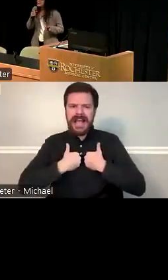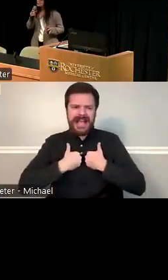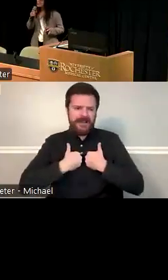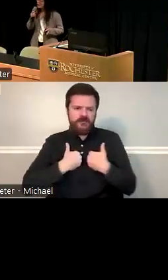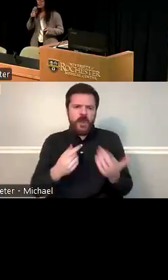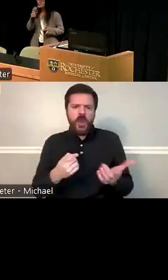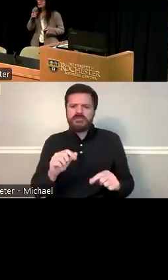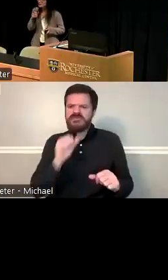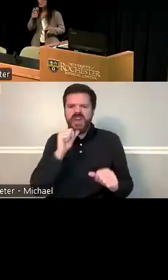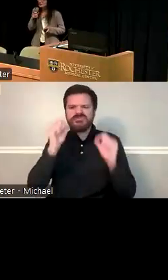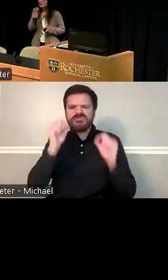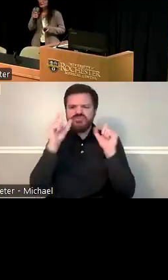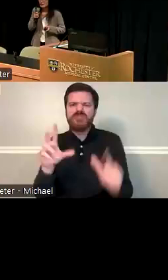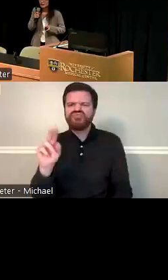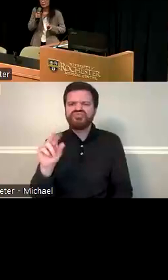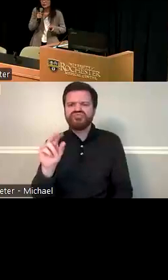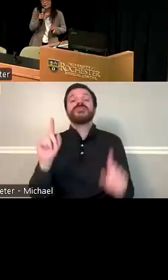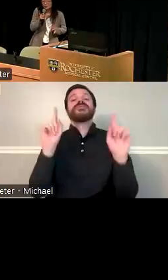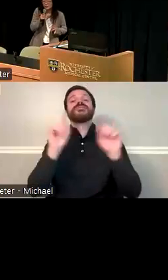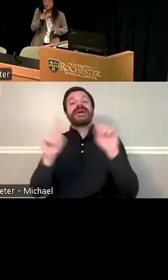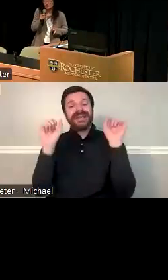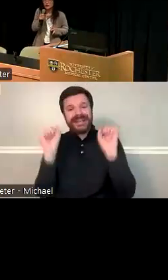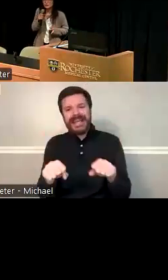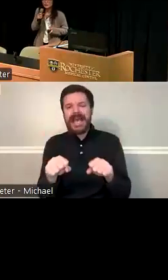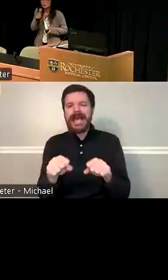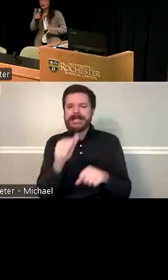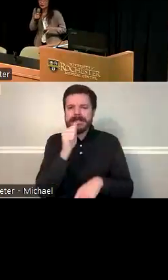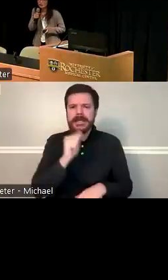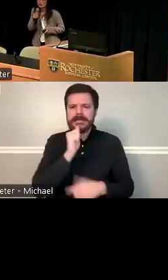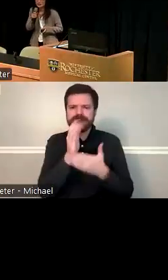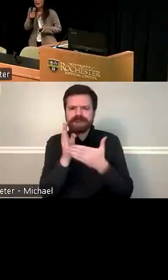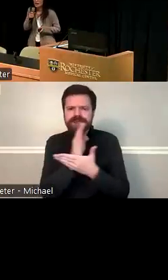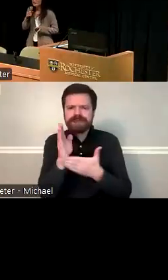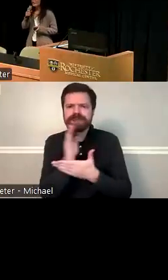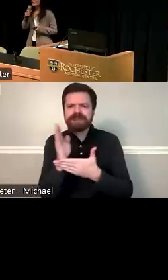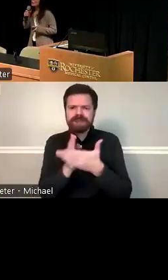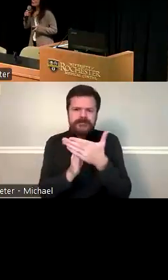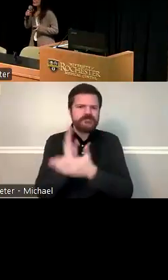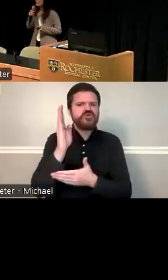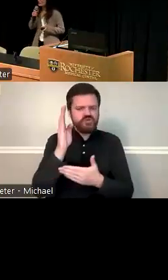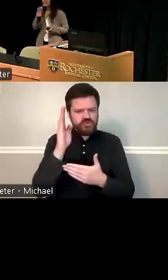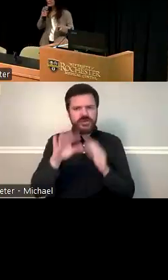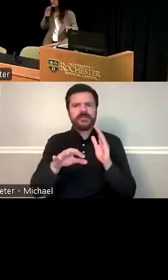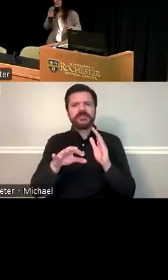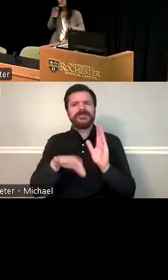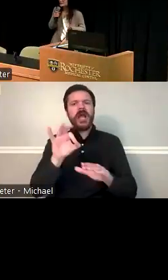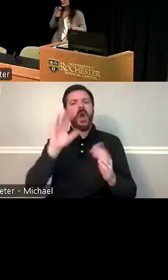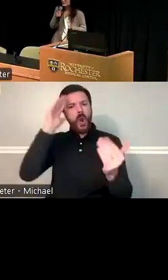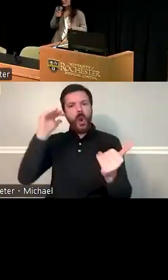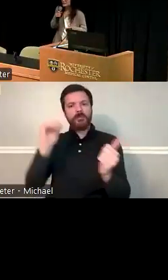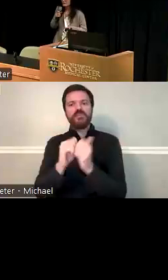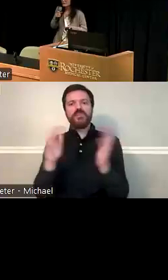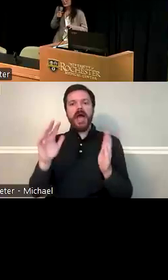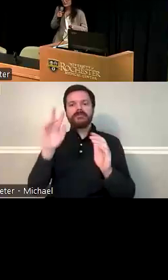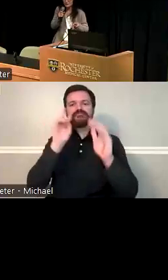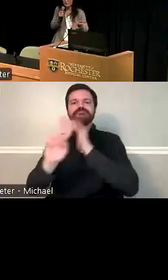not a surprise, but something you can persevere through, build your character, and find hope in the unseen, something